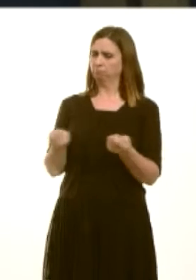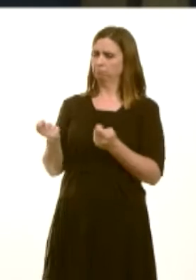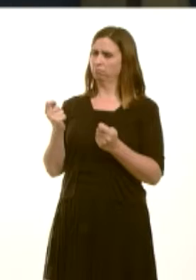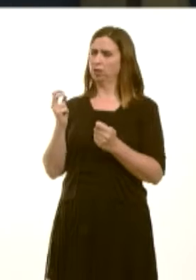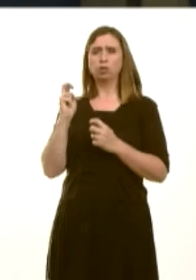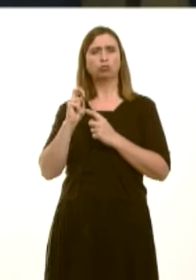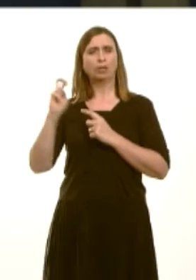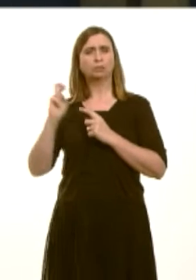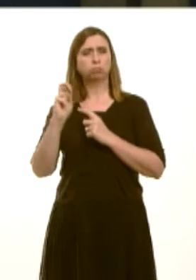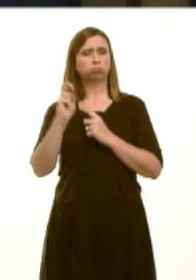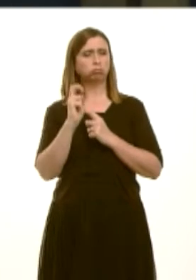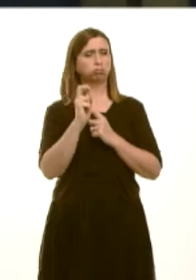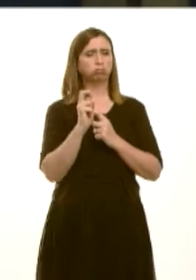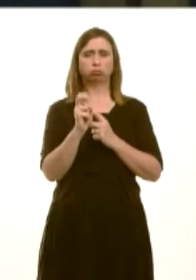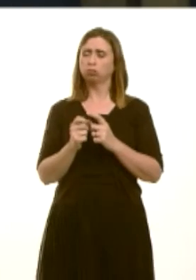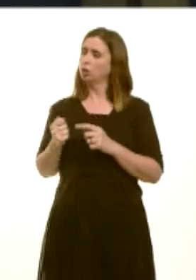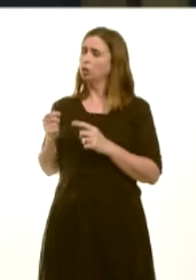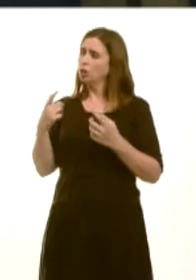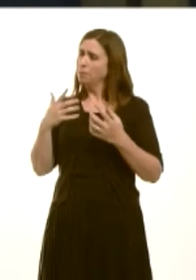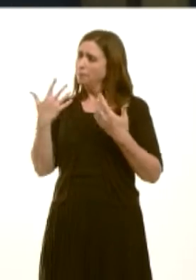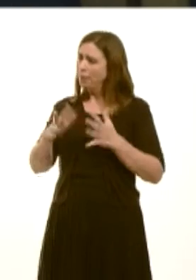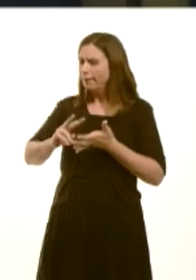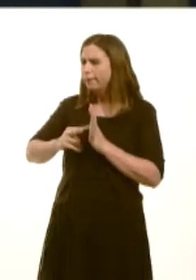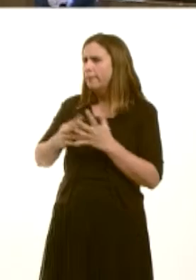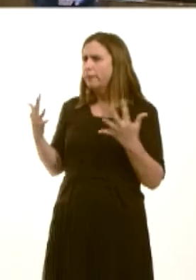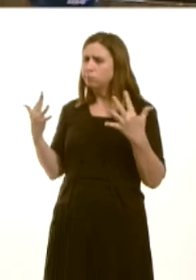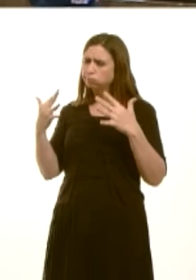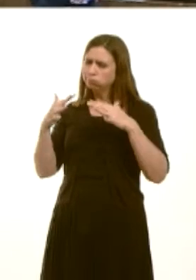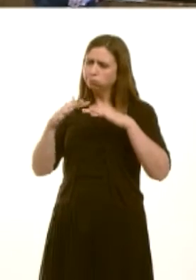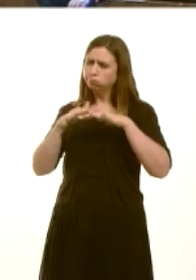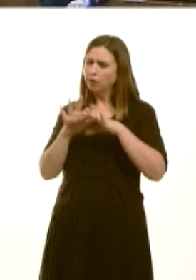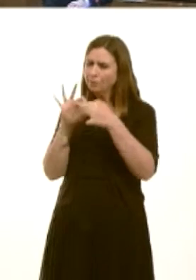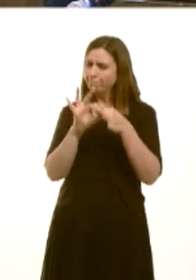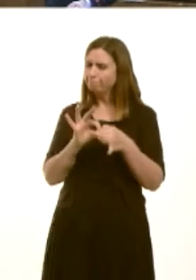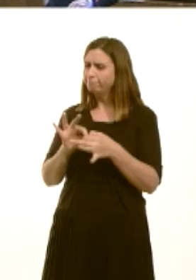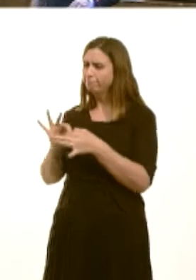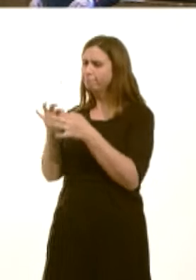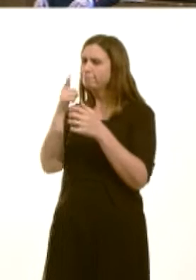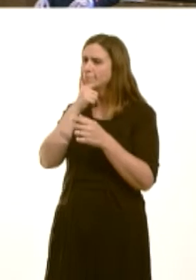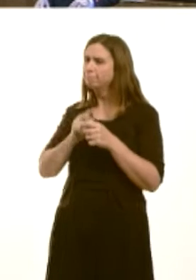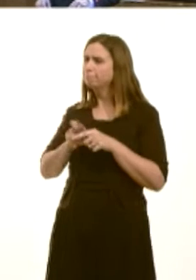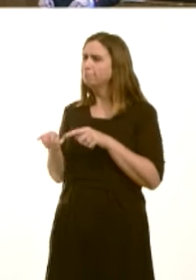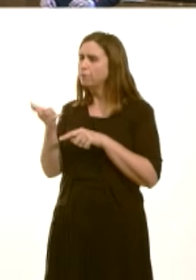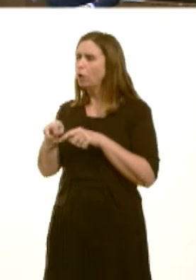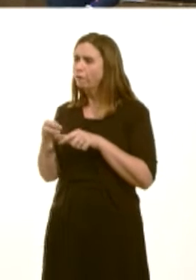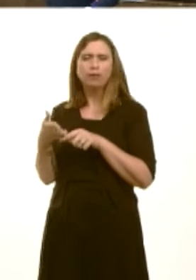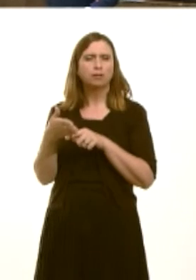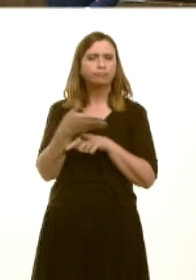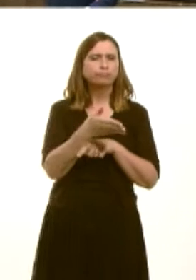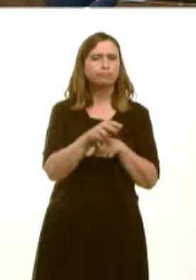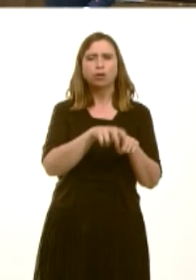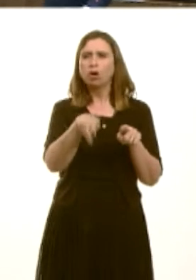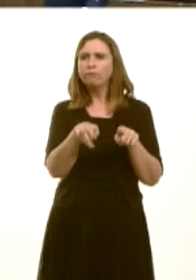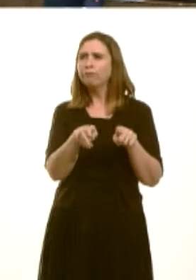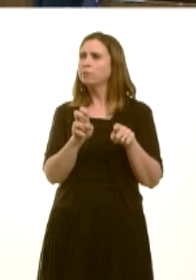taken to create an integrated transport system which will across the whole of Wales? Well, of course,